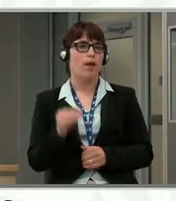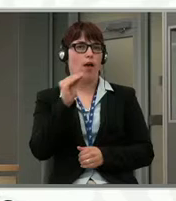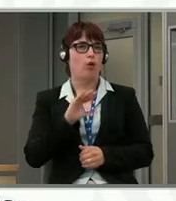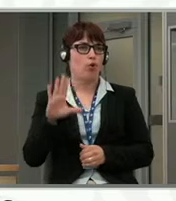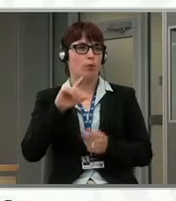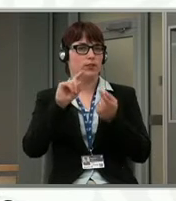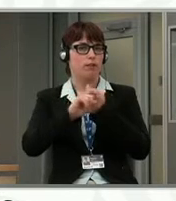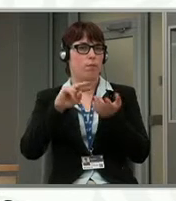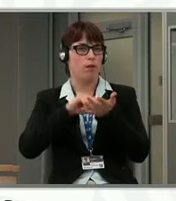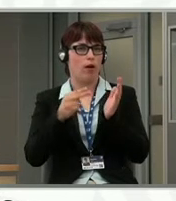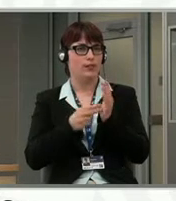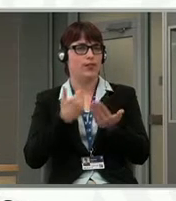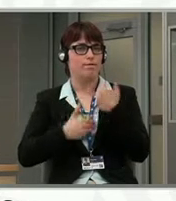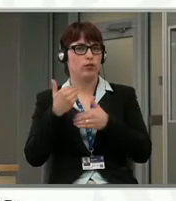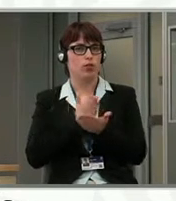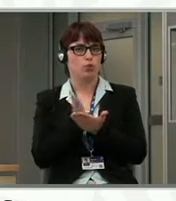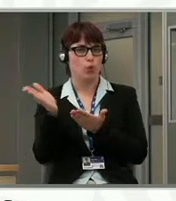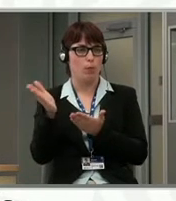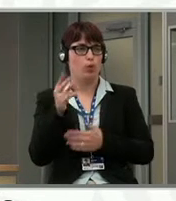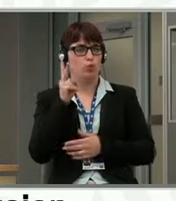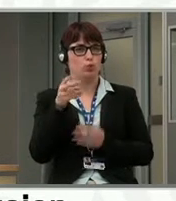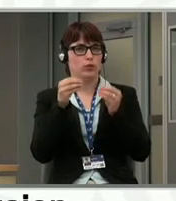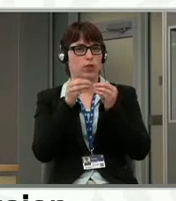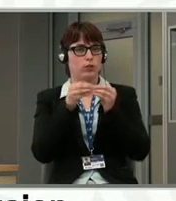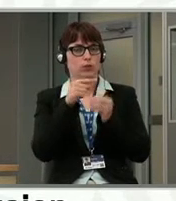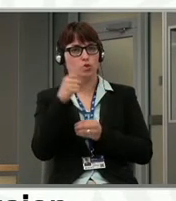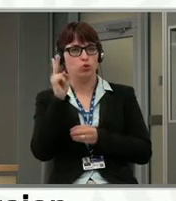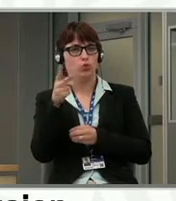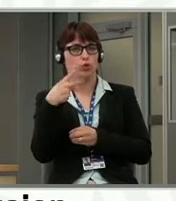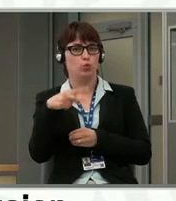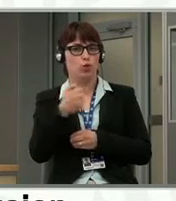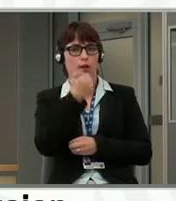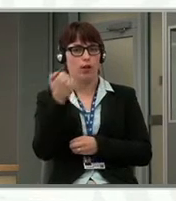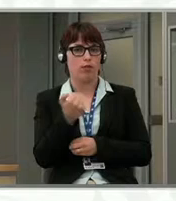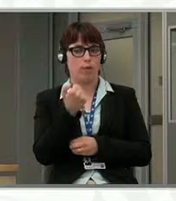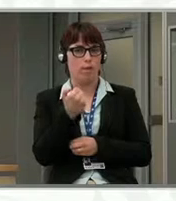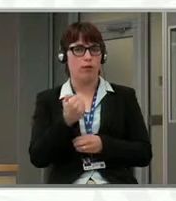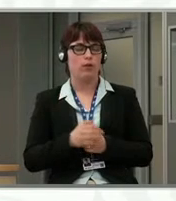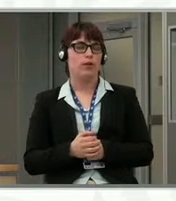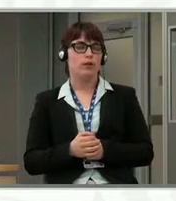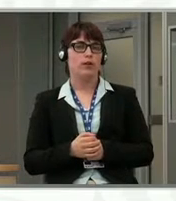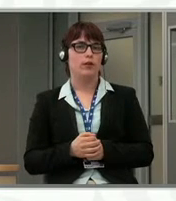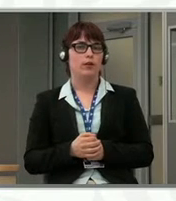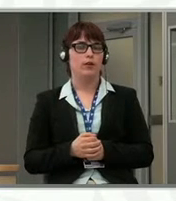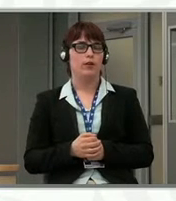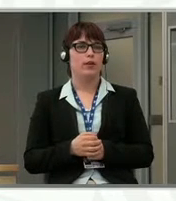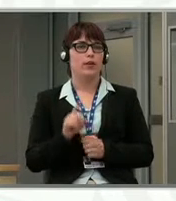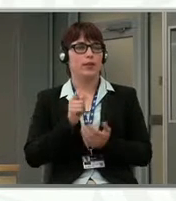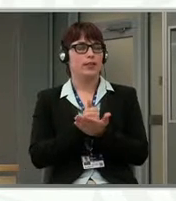and unemployment, are people with disabilities. European Union Disability Strategy